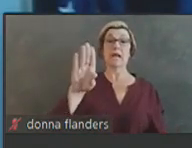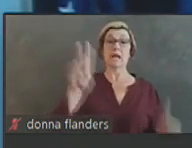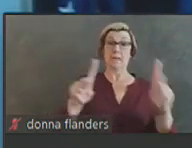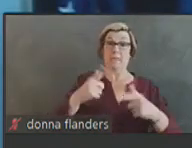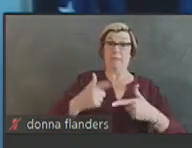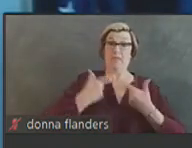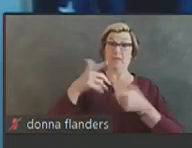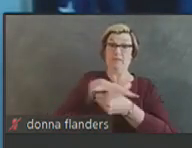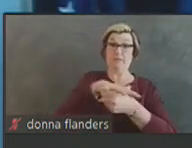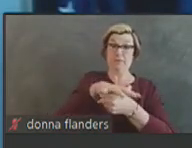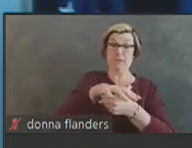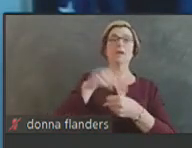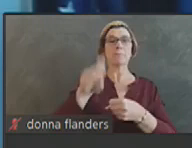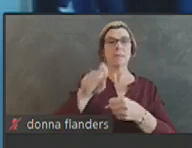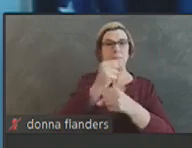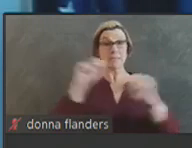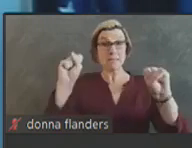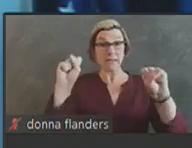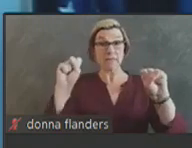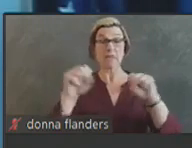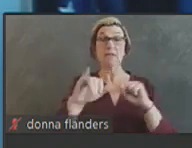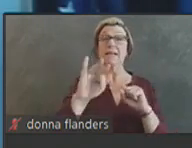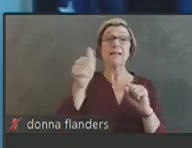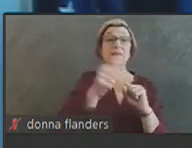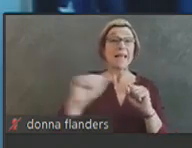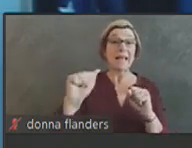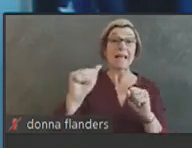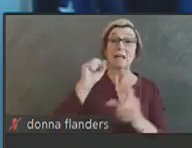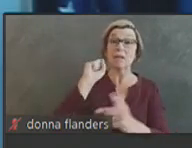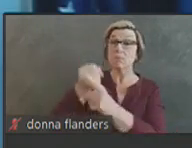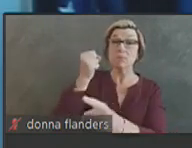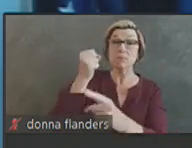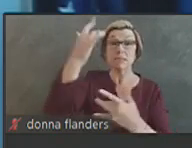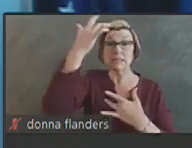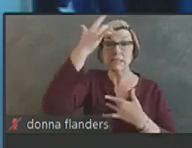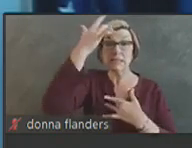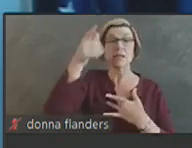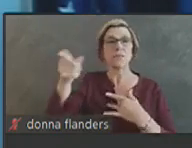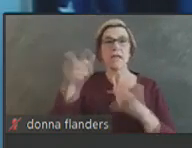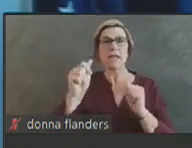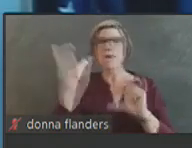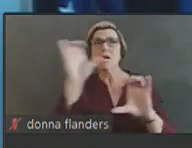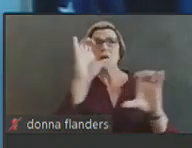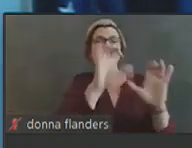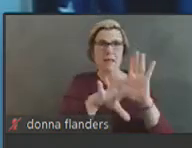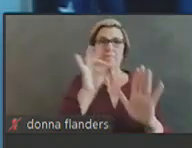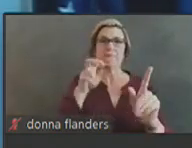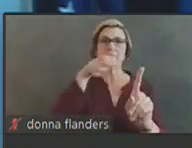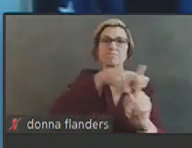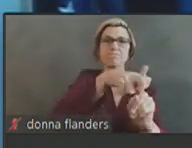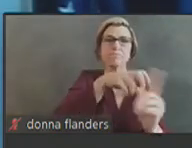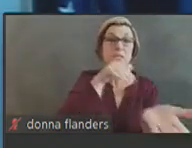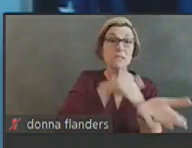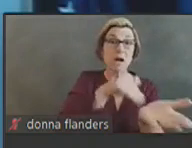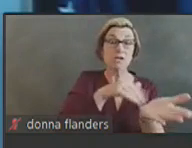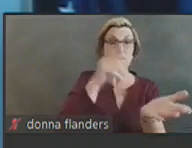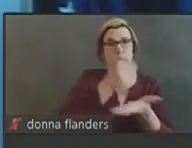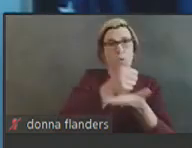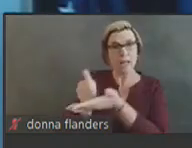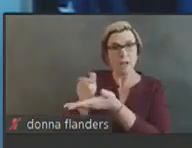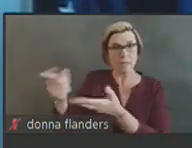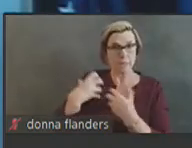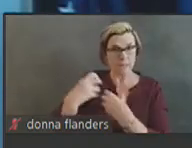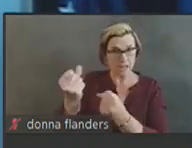or exposed to the infection get access to the medical services they need to restore their health,